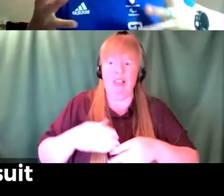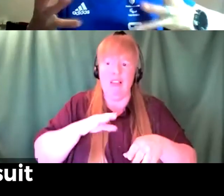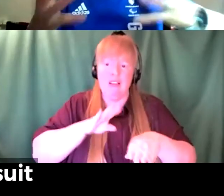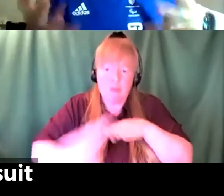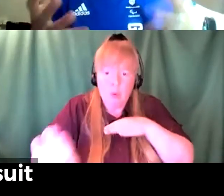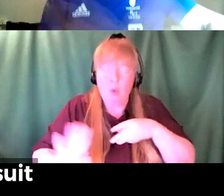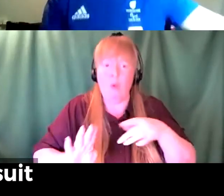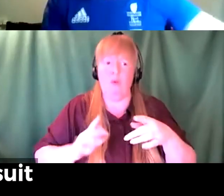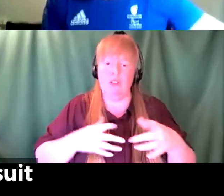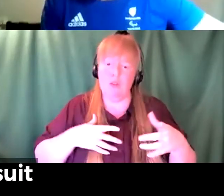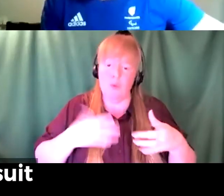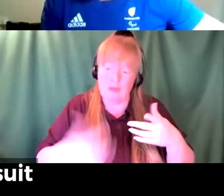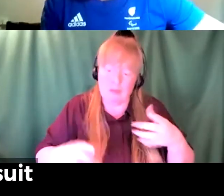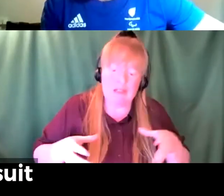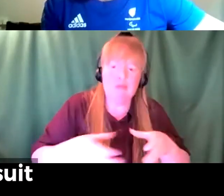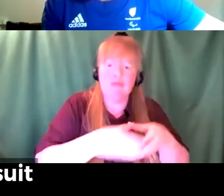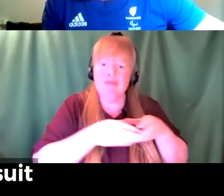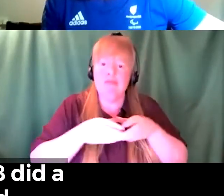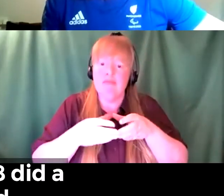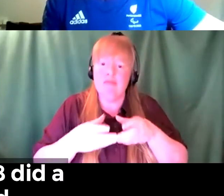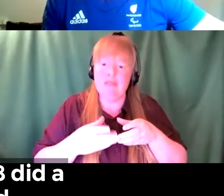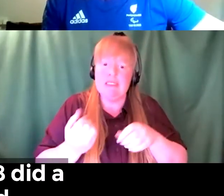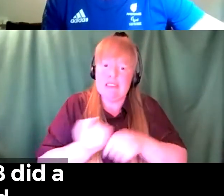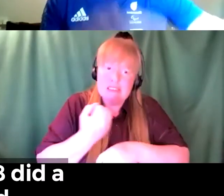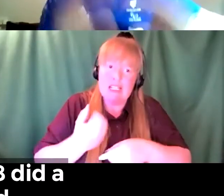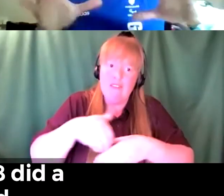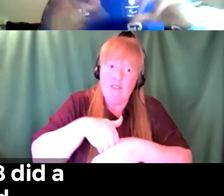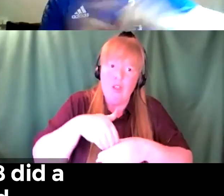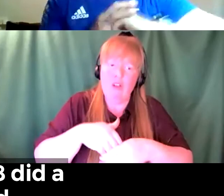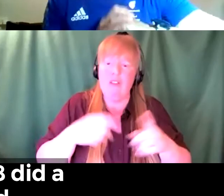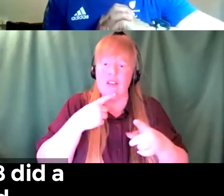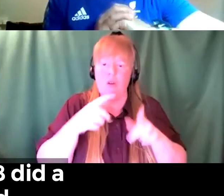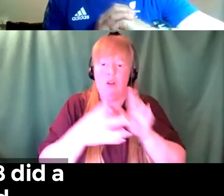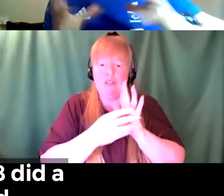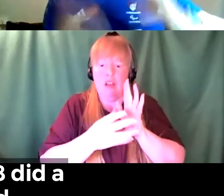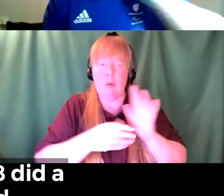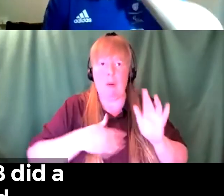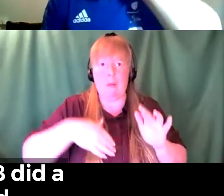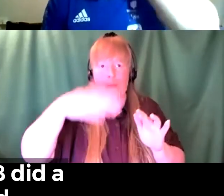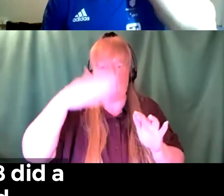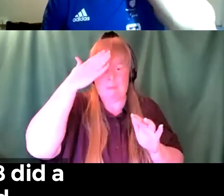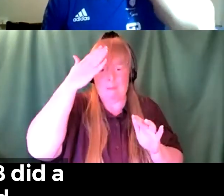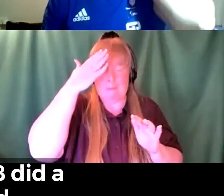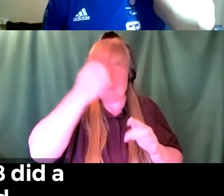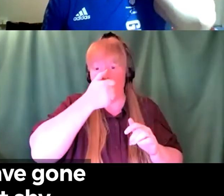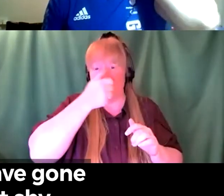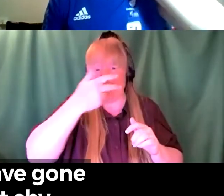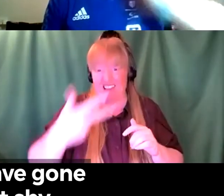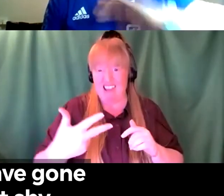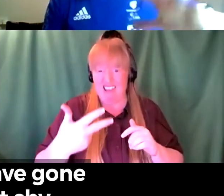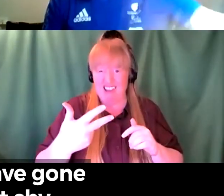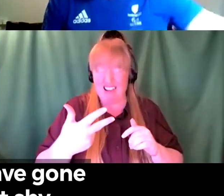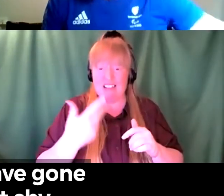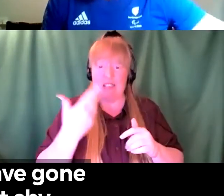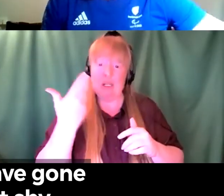together, but actually that might suit quite a lot of people. My mum, age 68, did a HIIT workout online, and she would